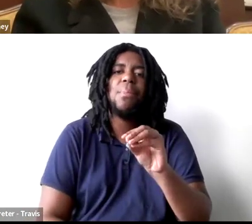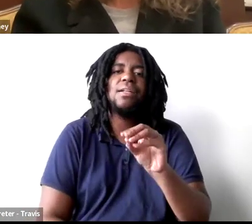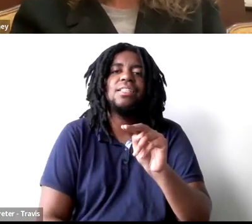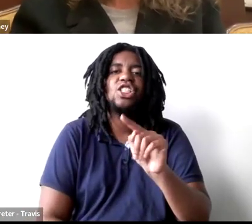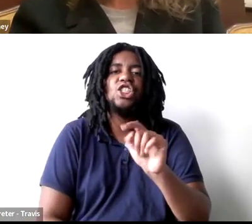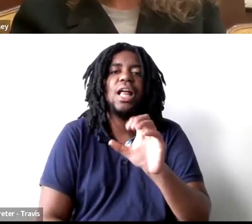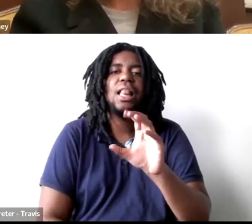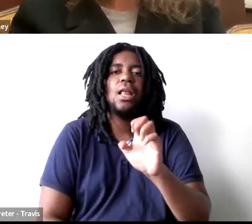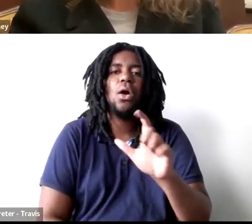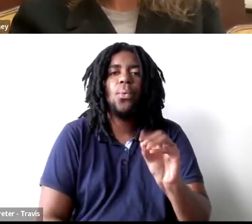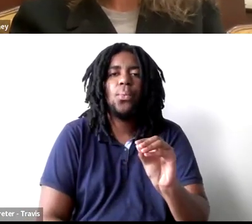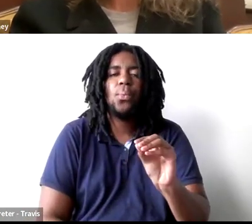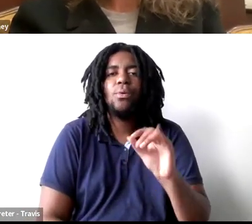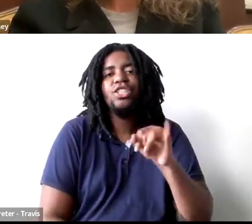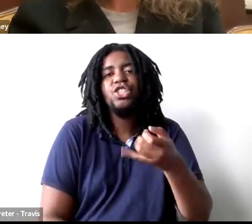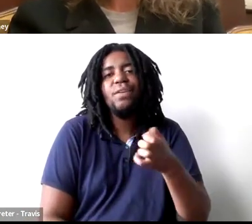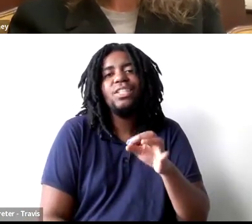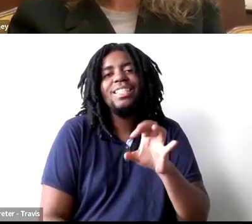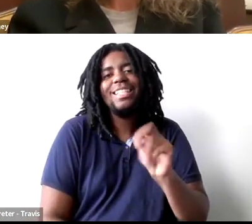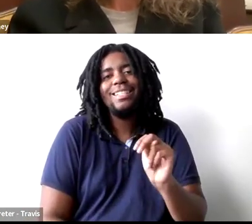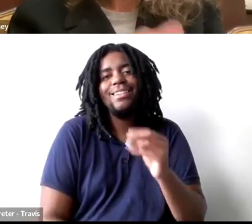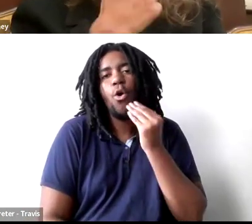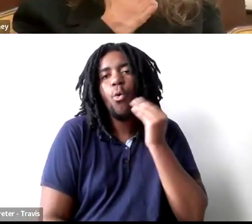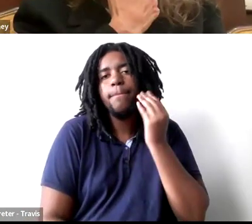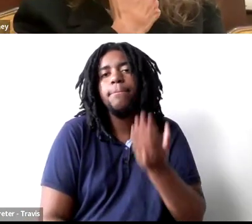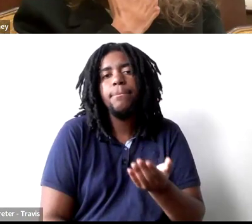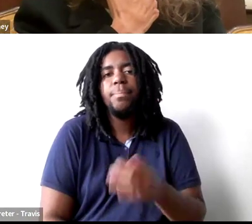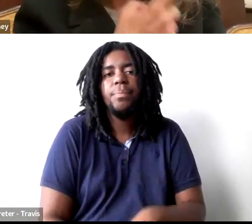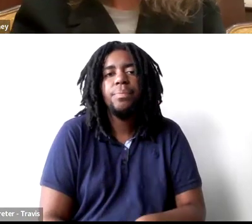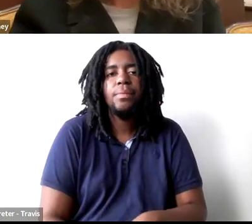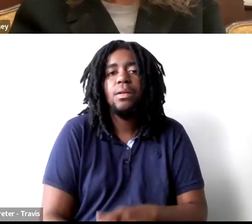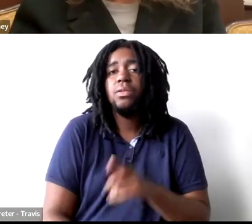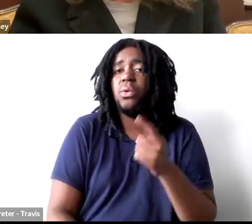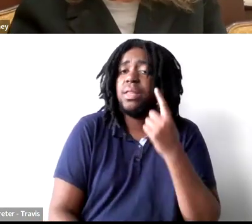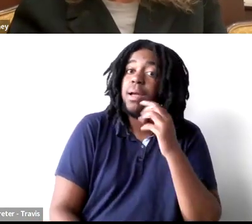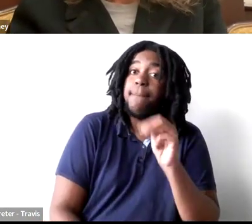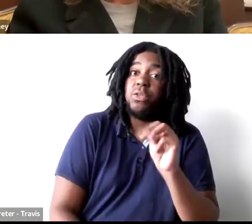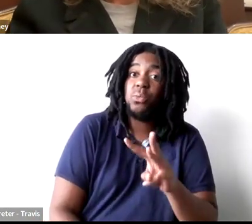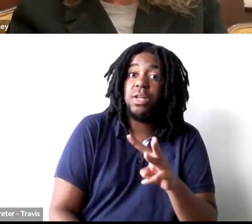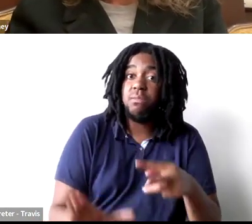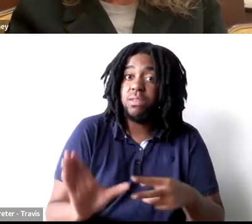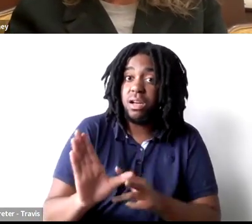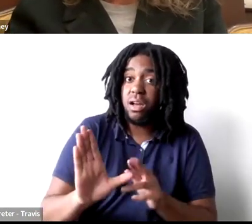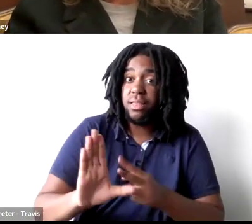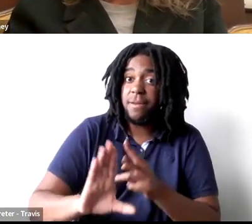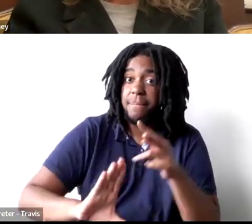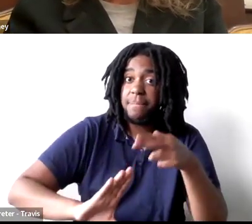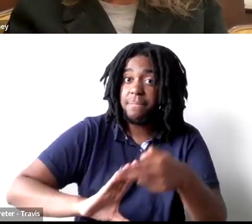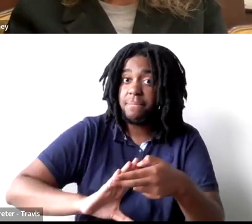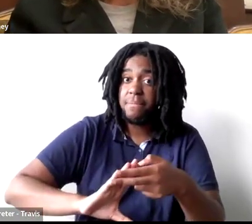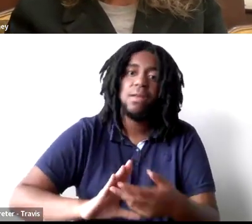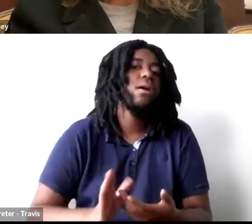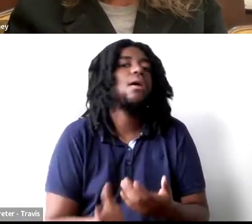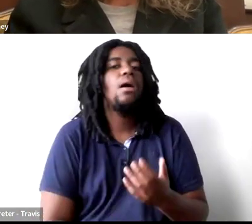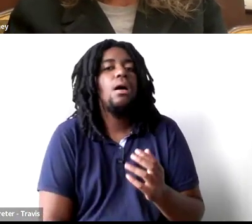at Monticello. Yeah. So do we think that Moses Williams cut those profiles? Maybe,